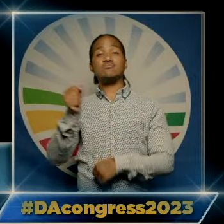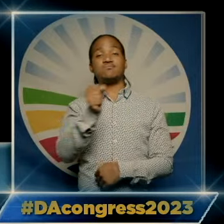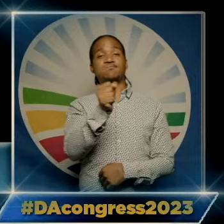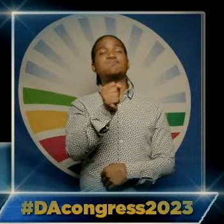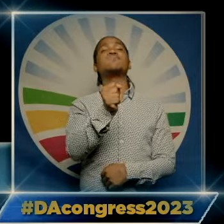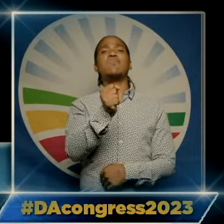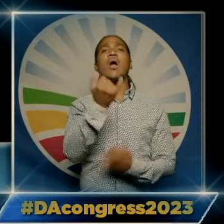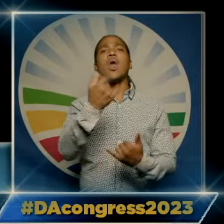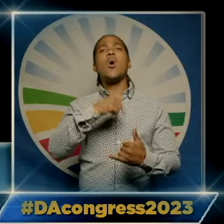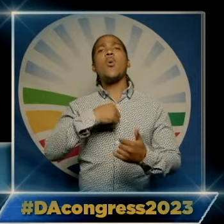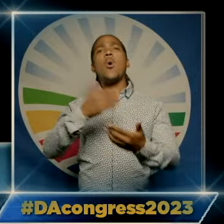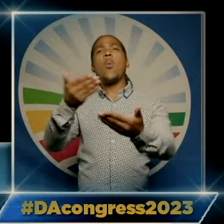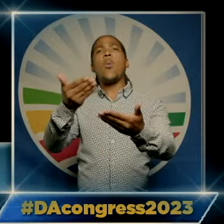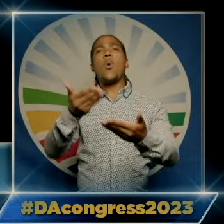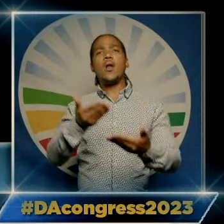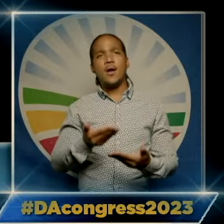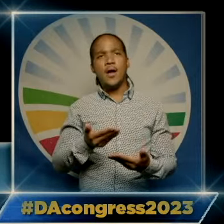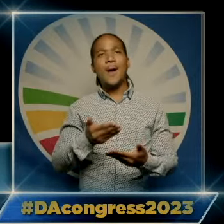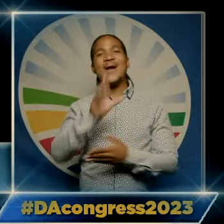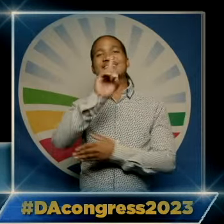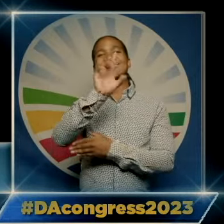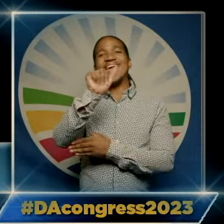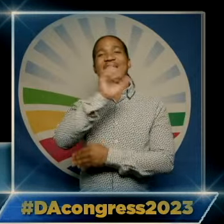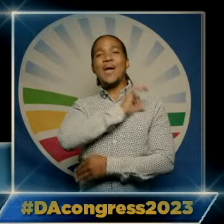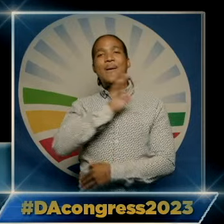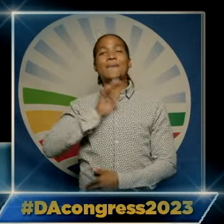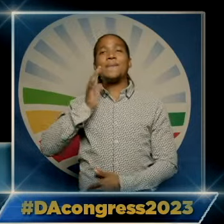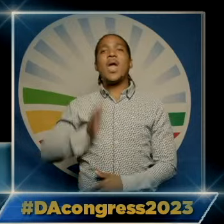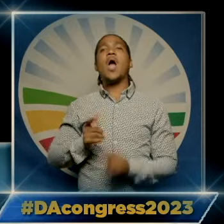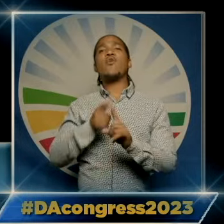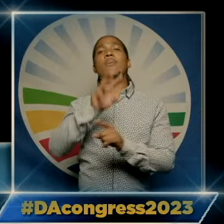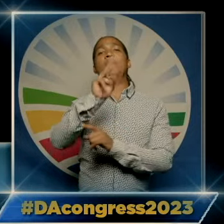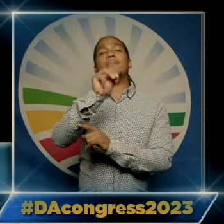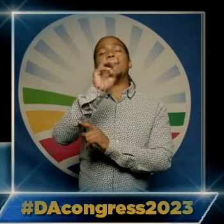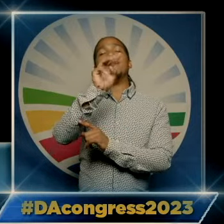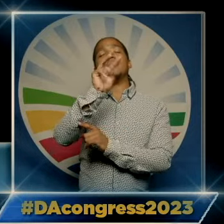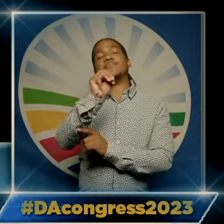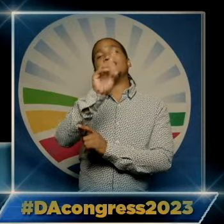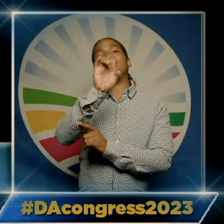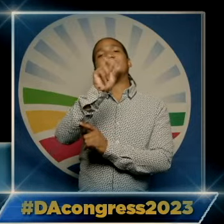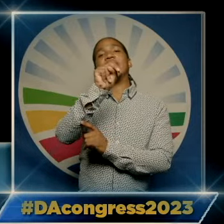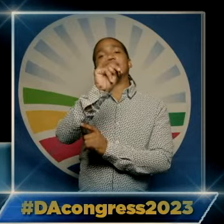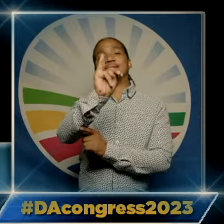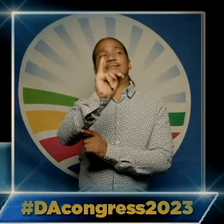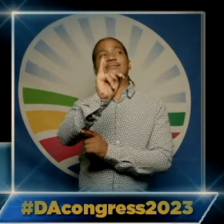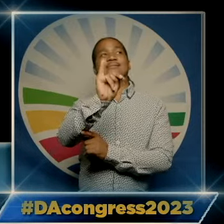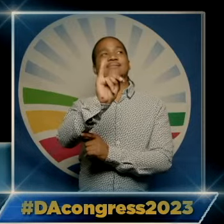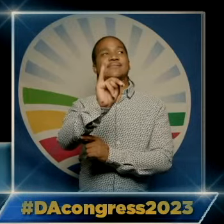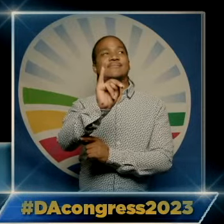please welcome to the stage DA Mayor of Umgeni, Chris Pappas.